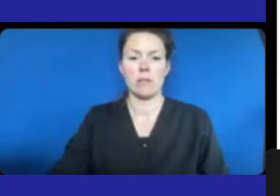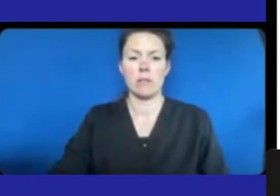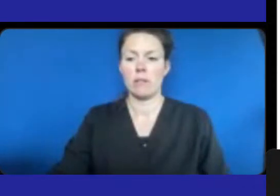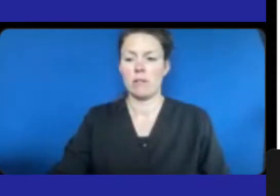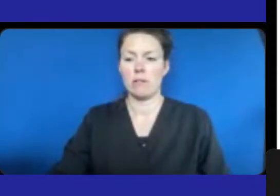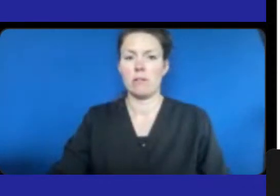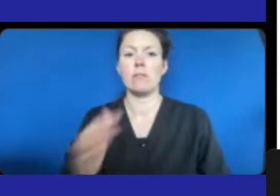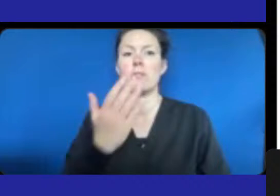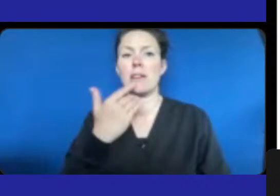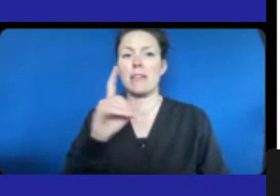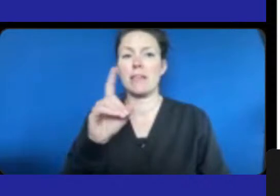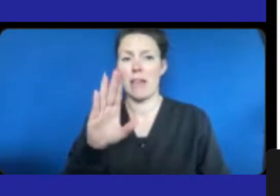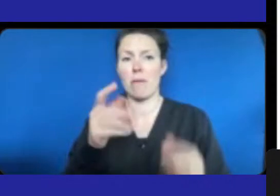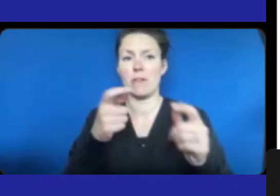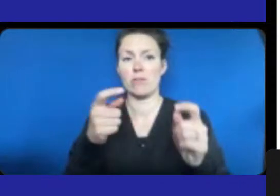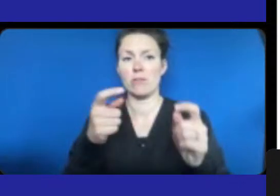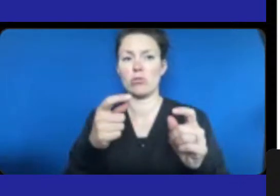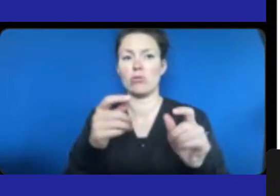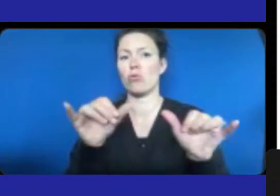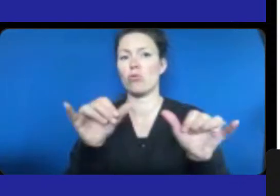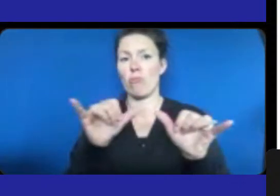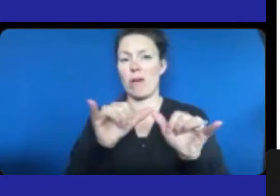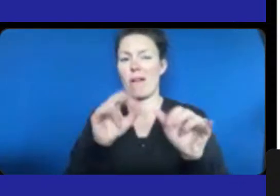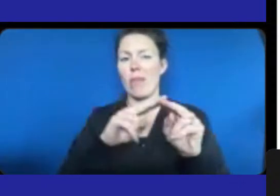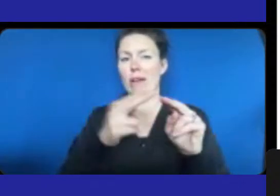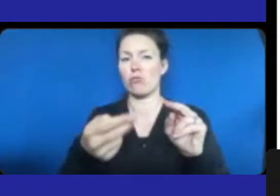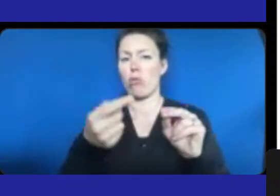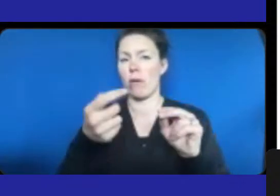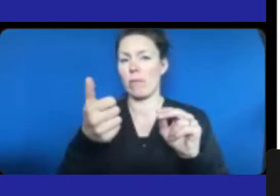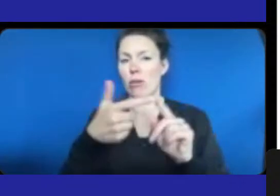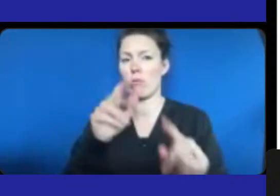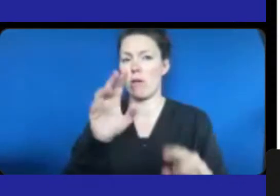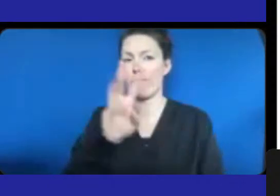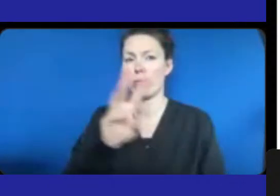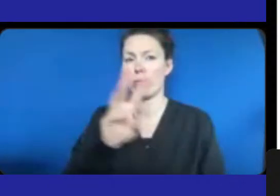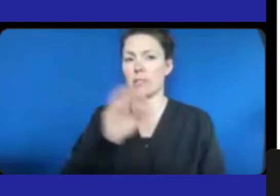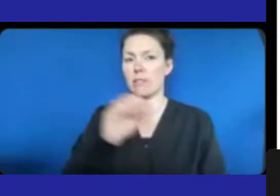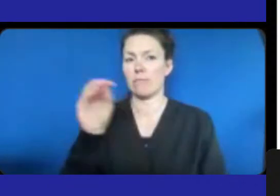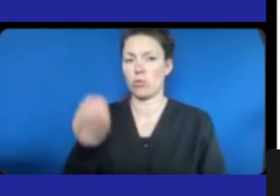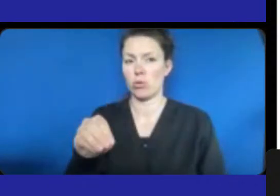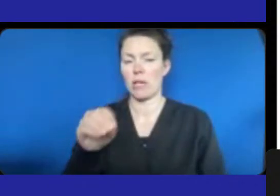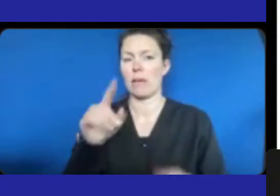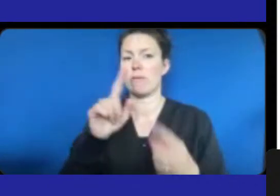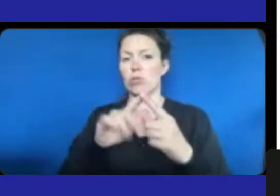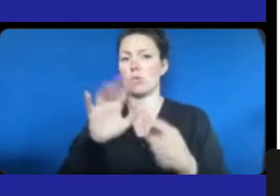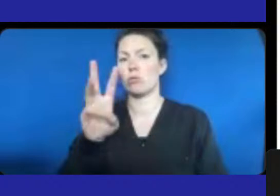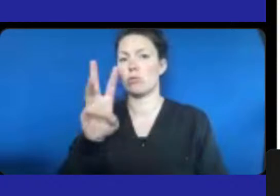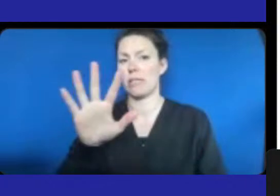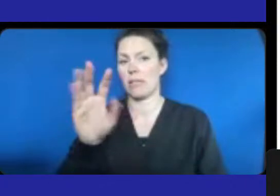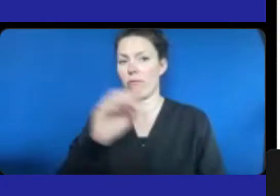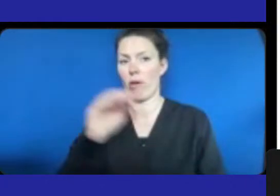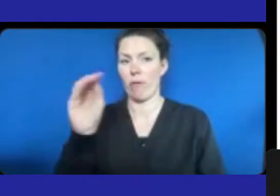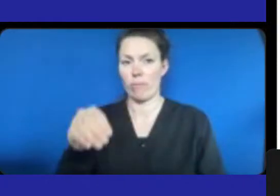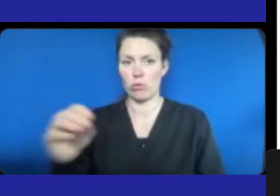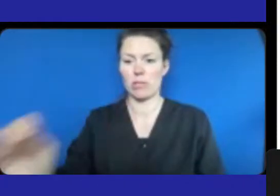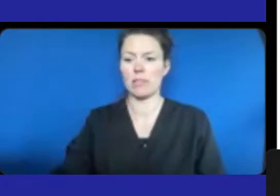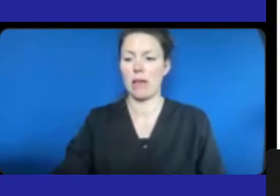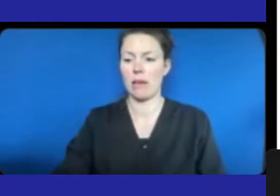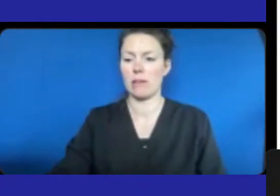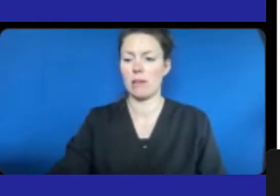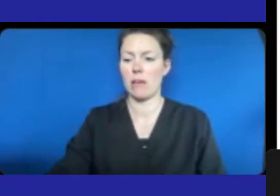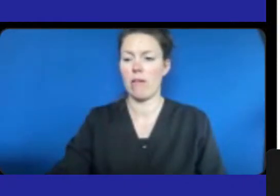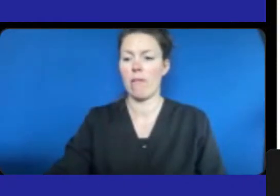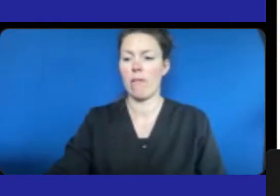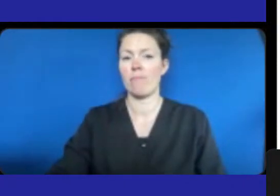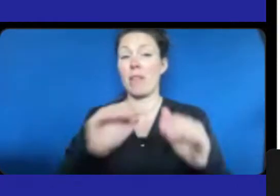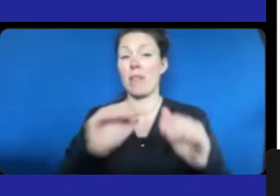diabetes control measure did drop a little bit from 66% down to 65%, and our access to care, the number